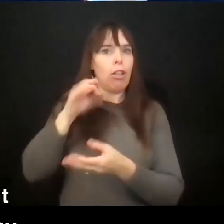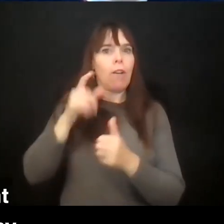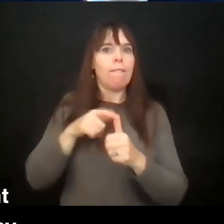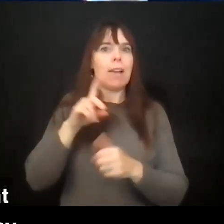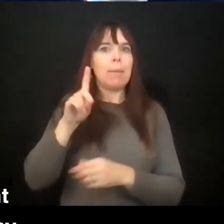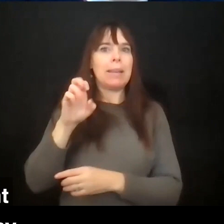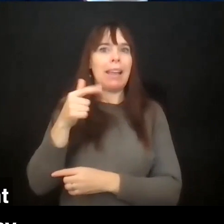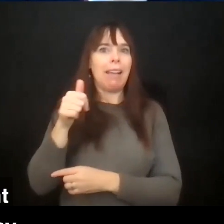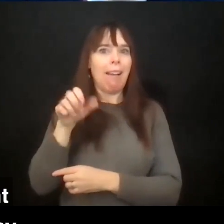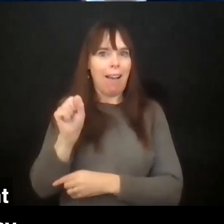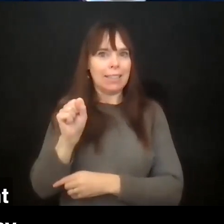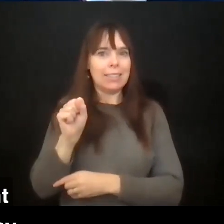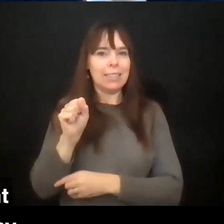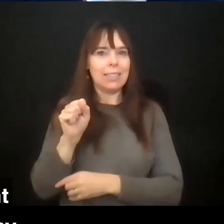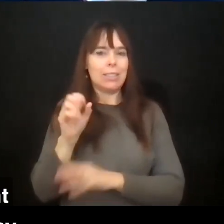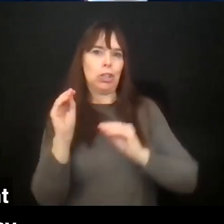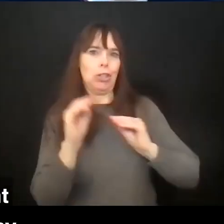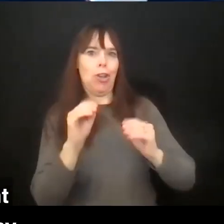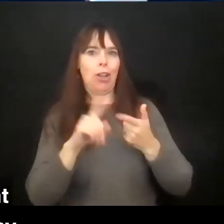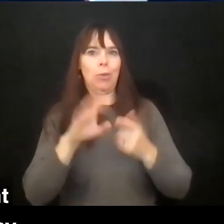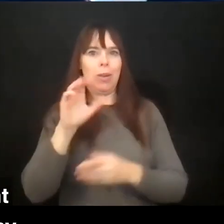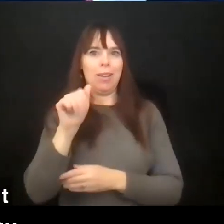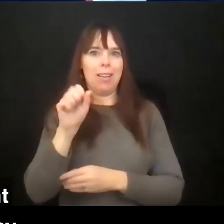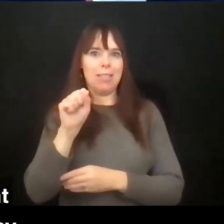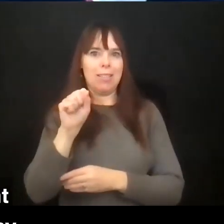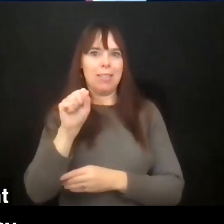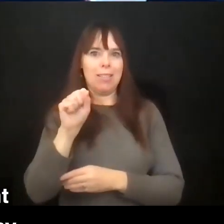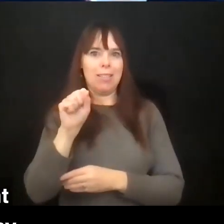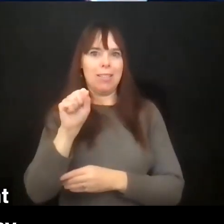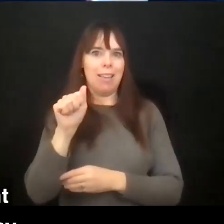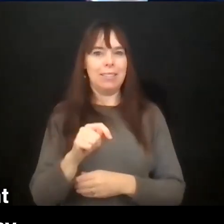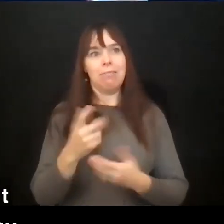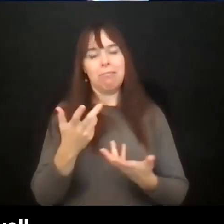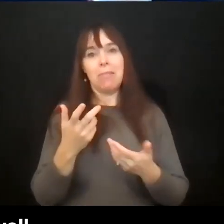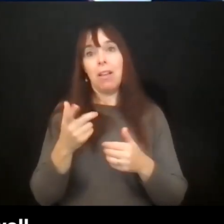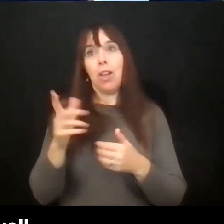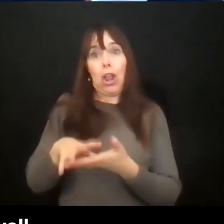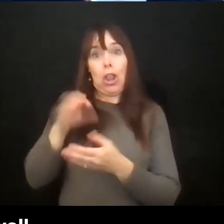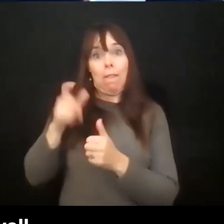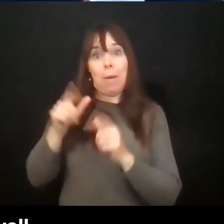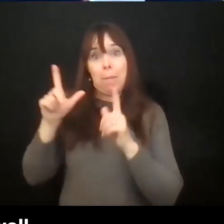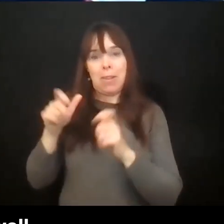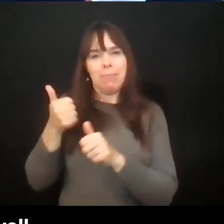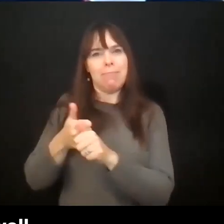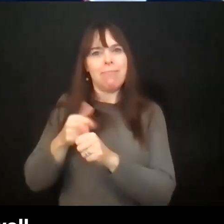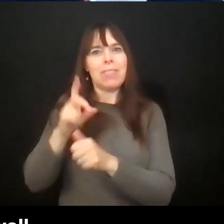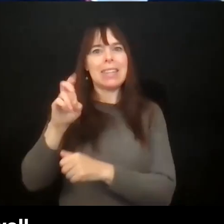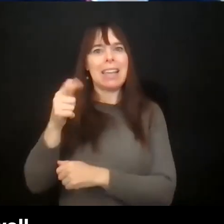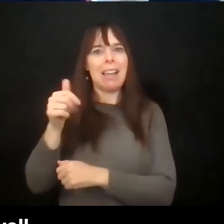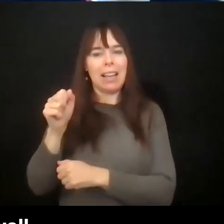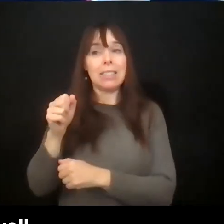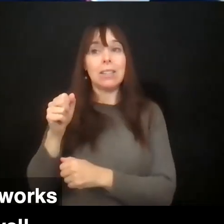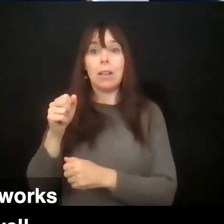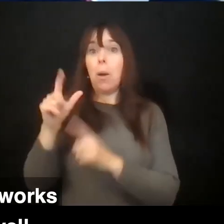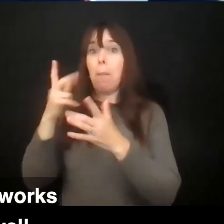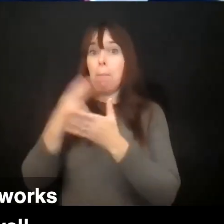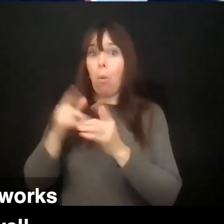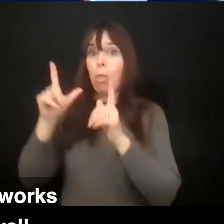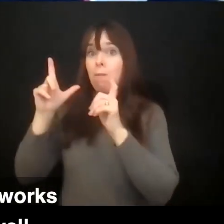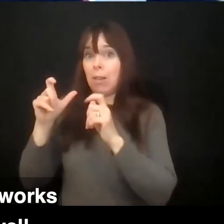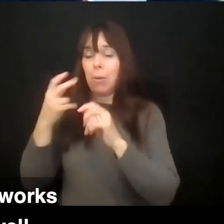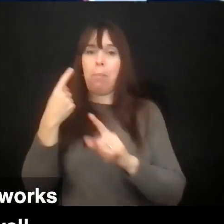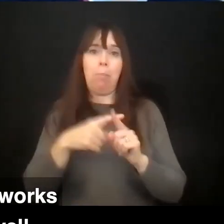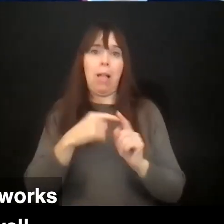Edgar Degas taught her from photography. He was a painter as well, and we